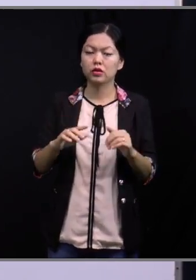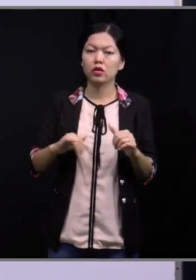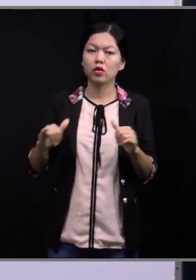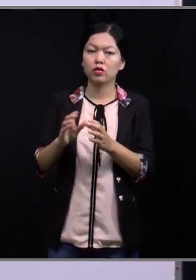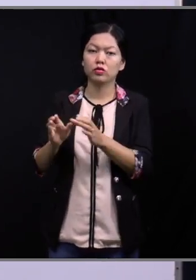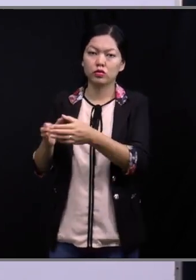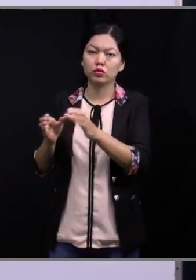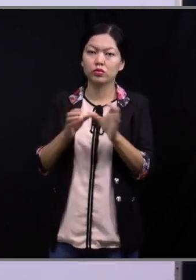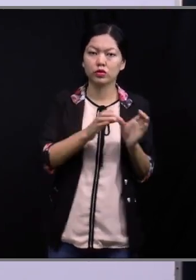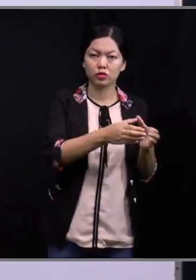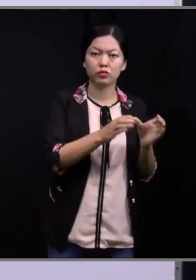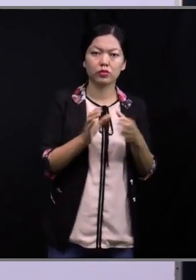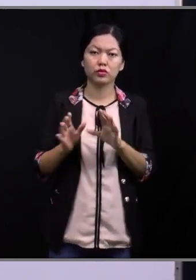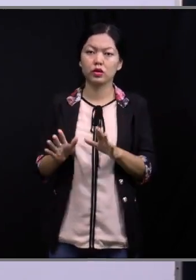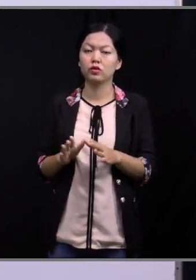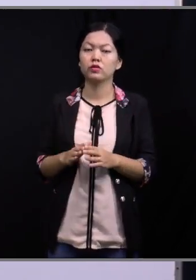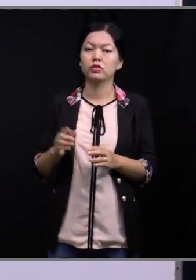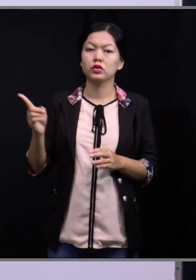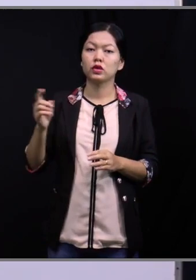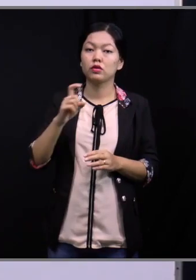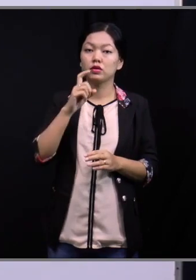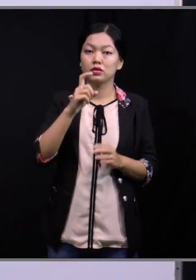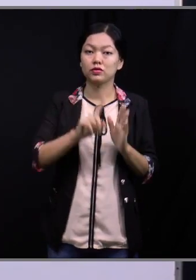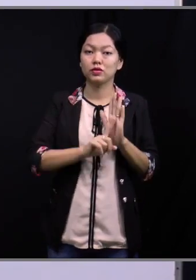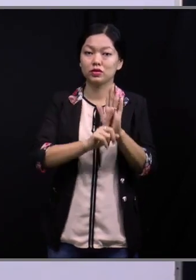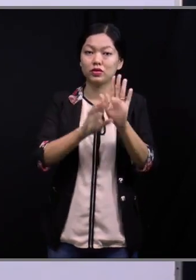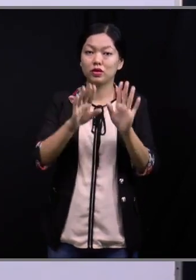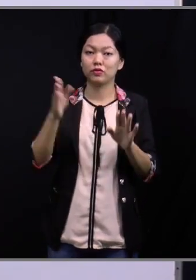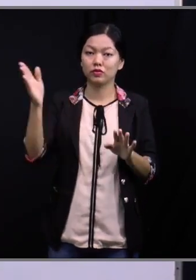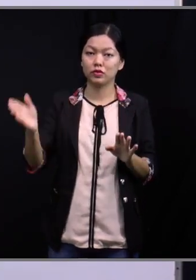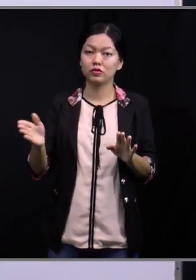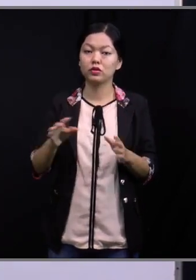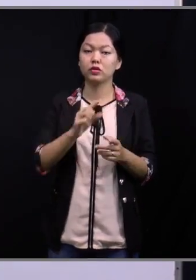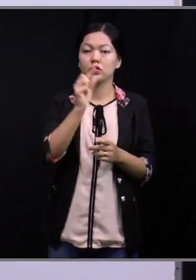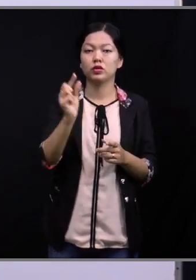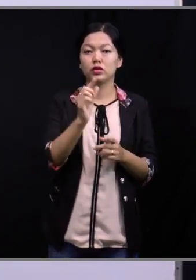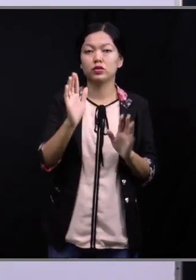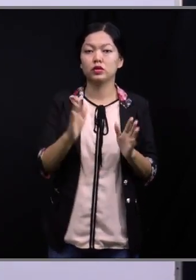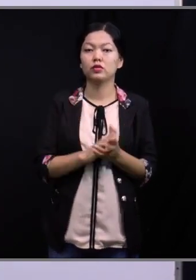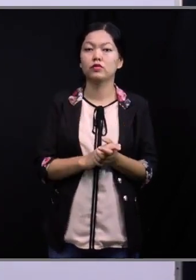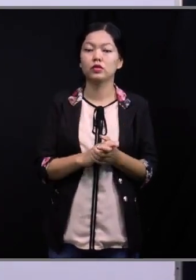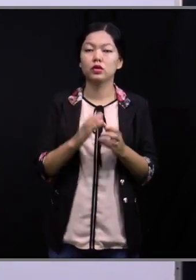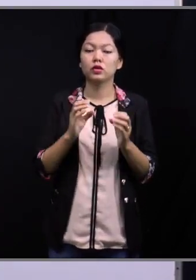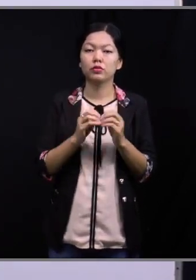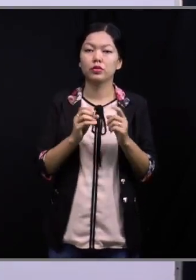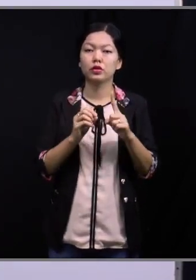that are used. Of course, many taxonomists or botanists, or even a zoologist, they have